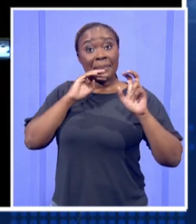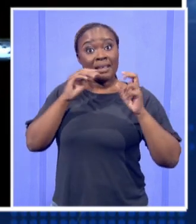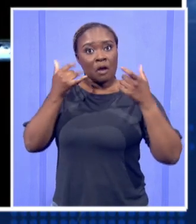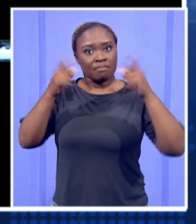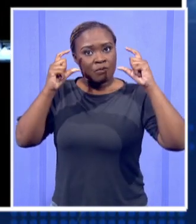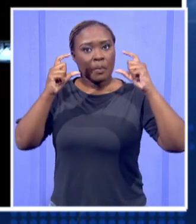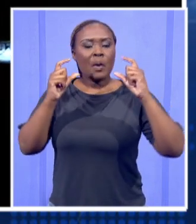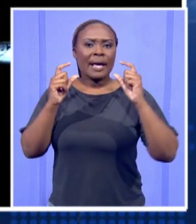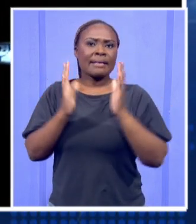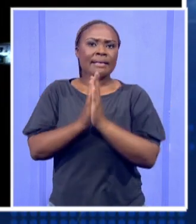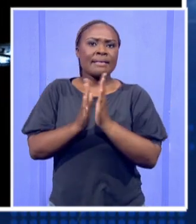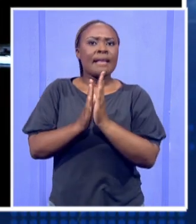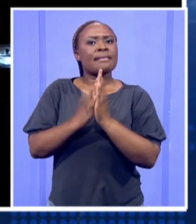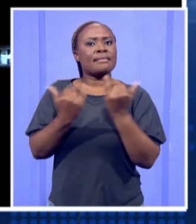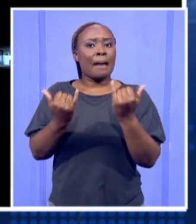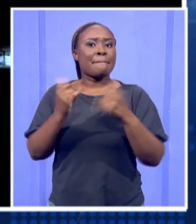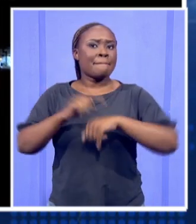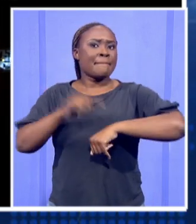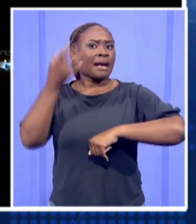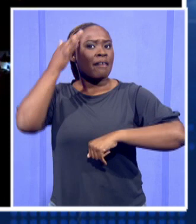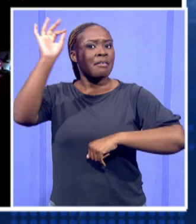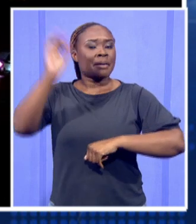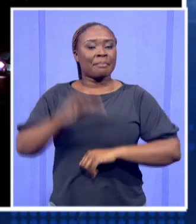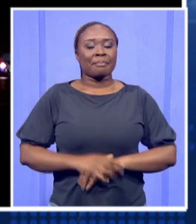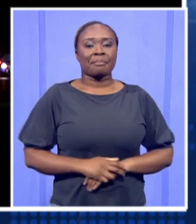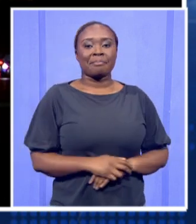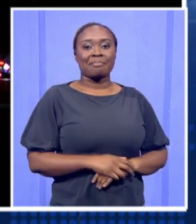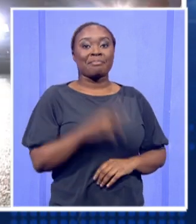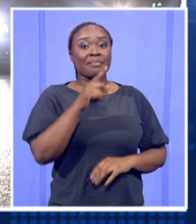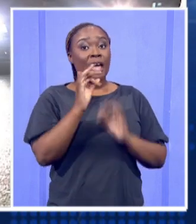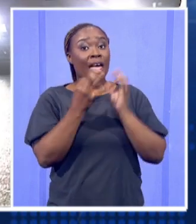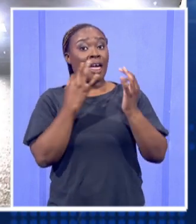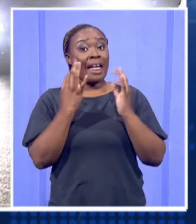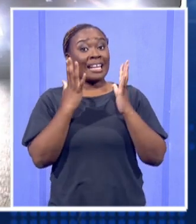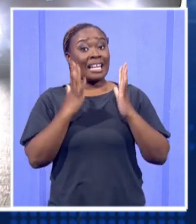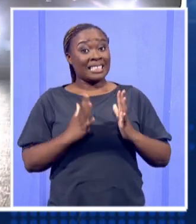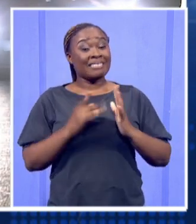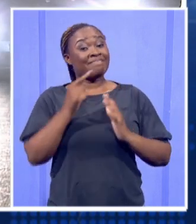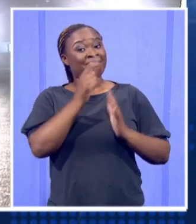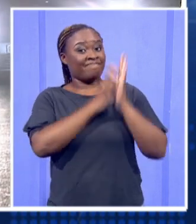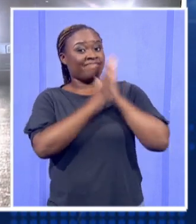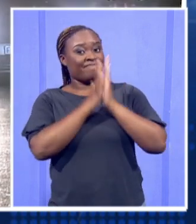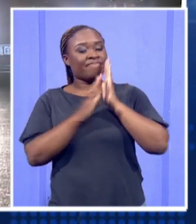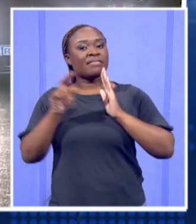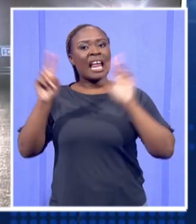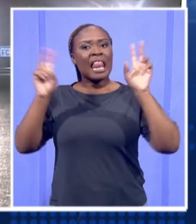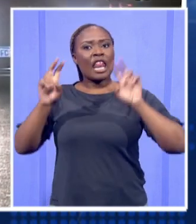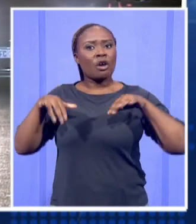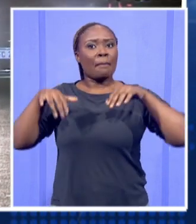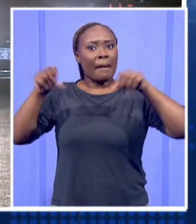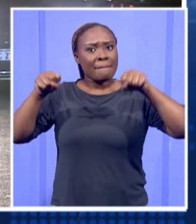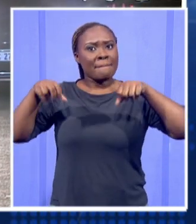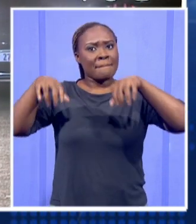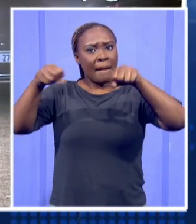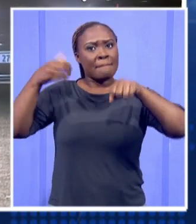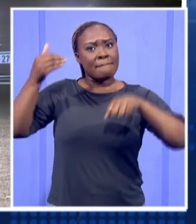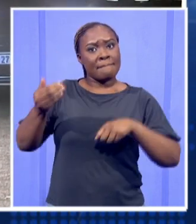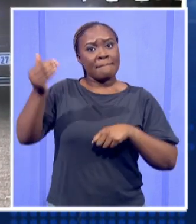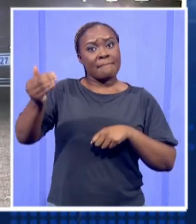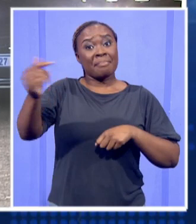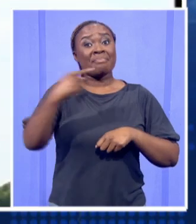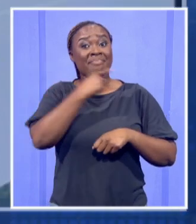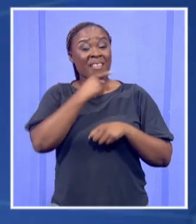Energy analyst Chris Yelland speaking to us there on the continued load shedding that Eskom says may very well